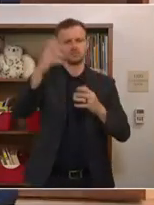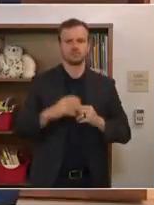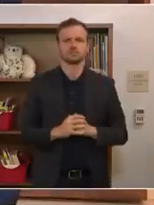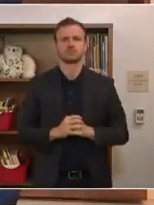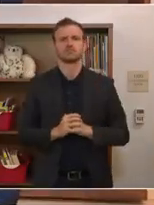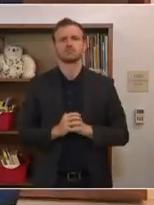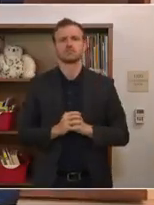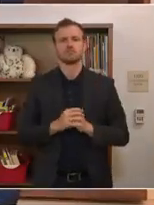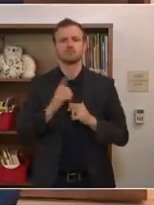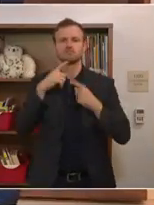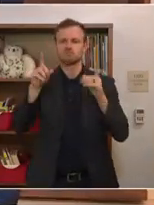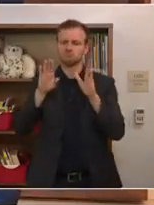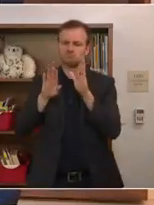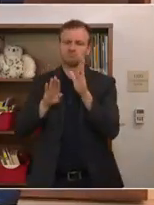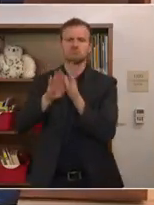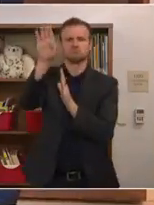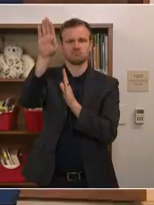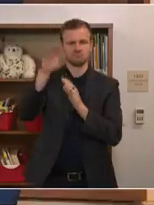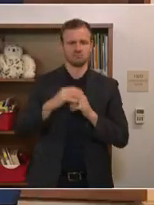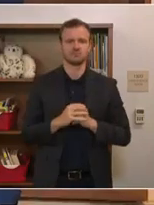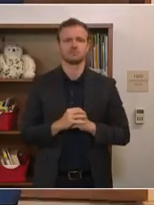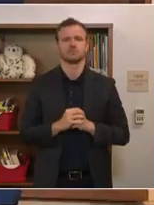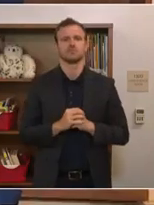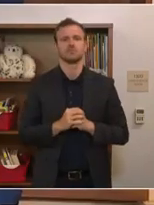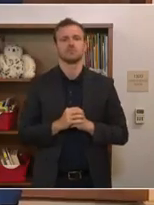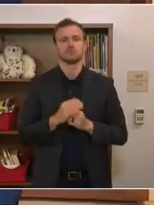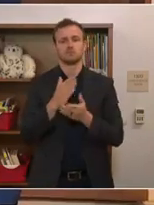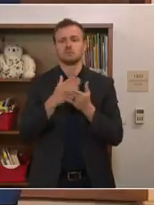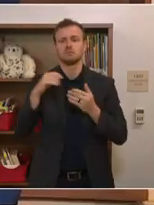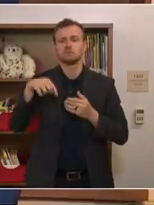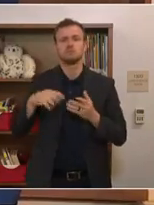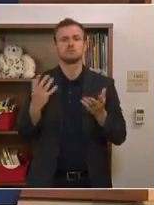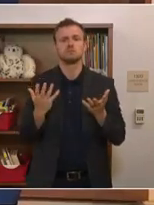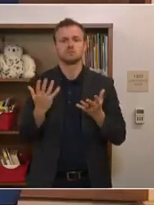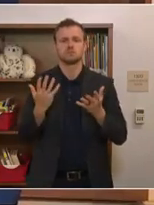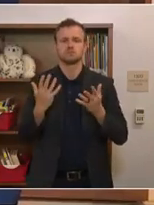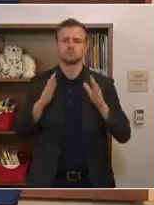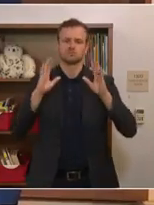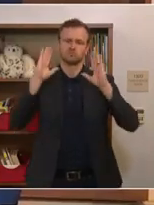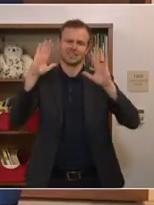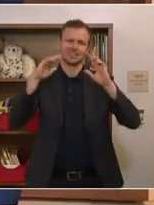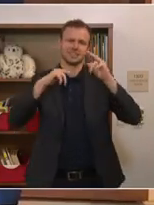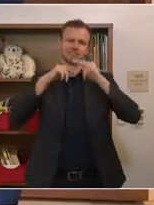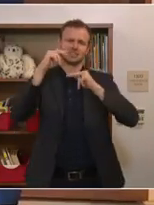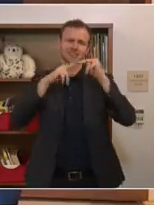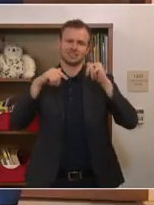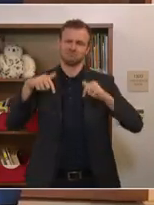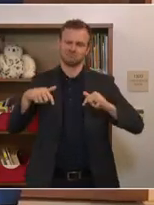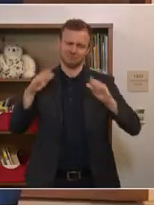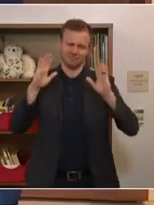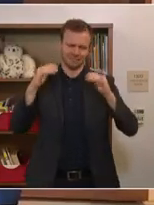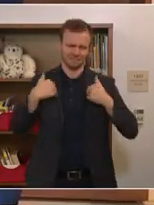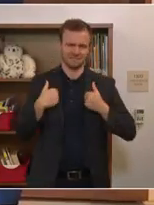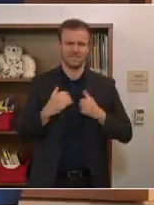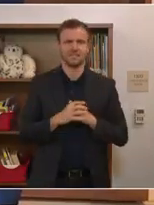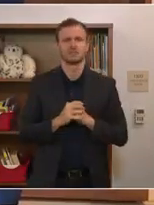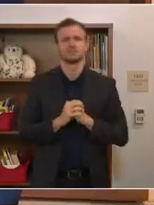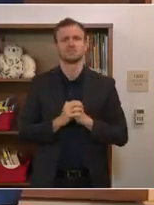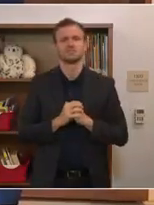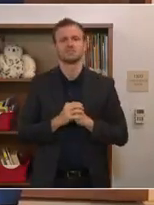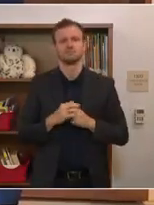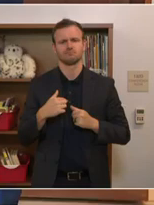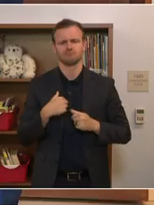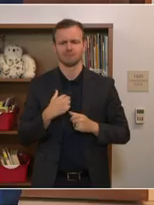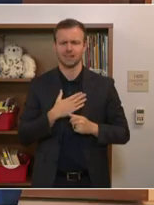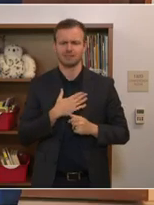part of that is having great facilities. And we are just really proud to be delivering